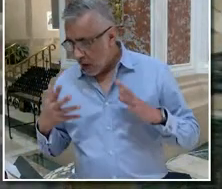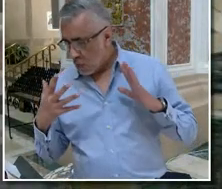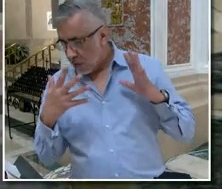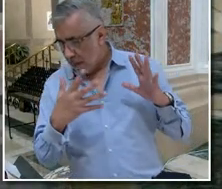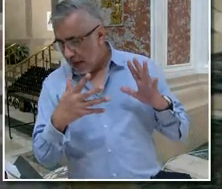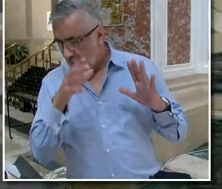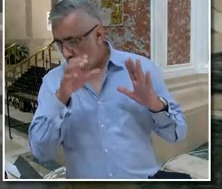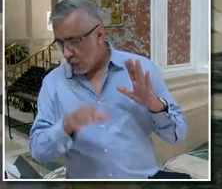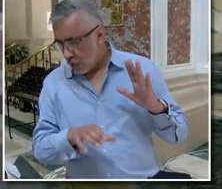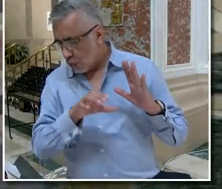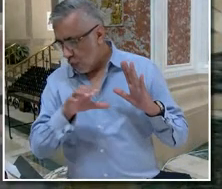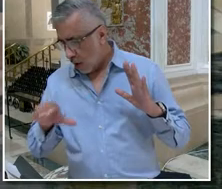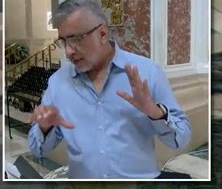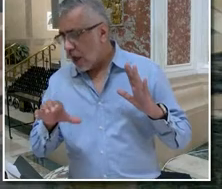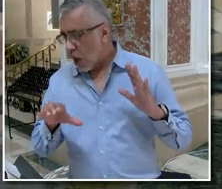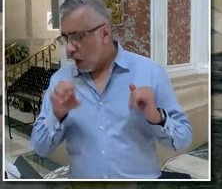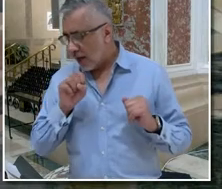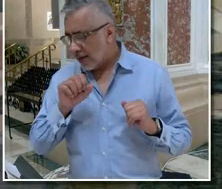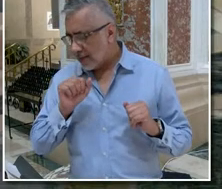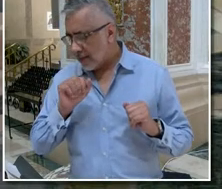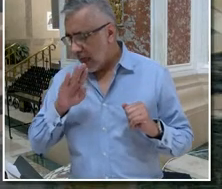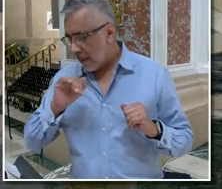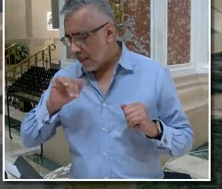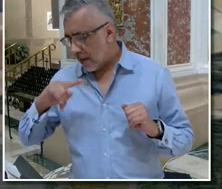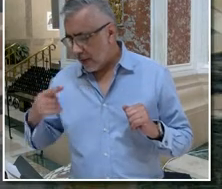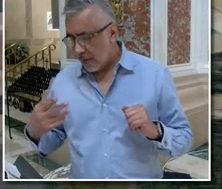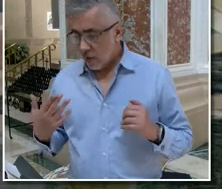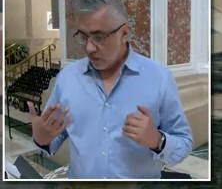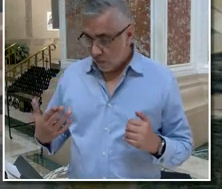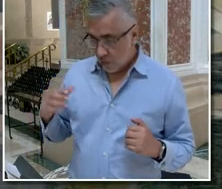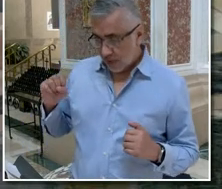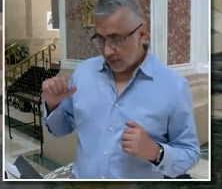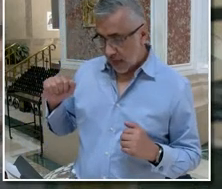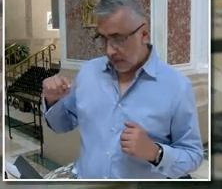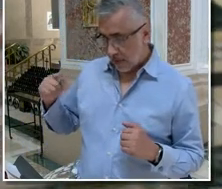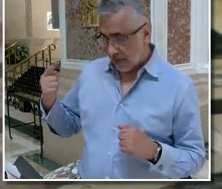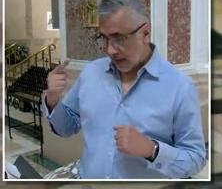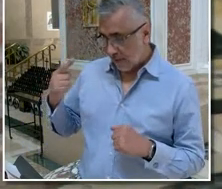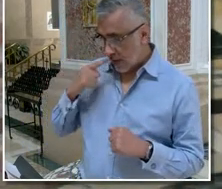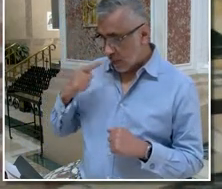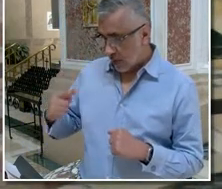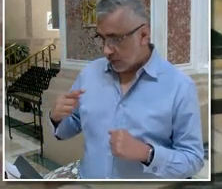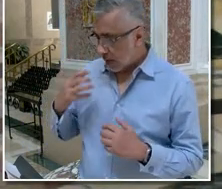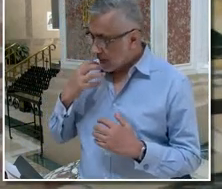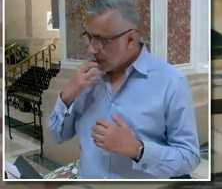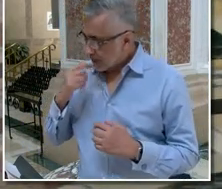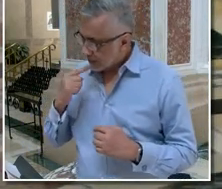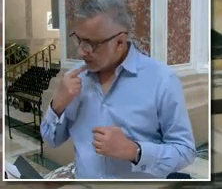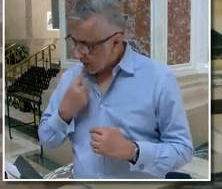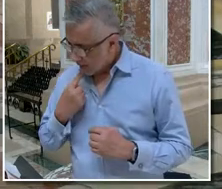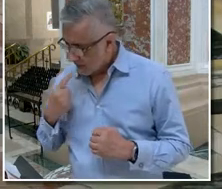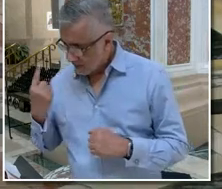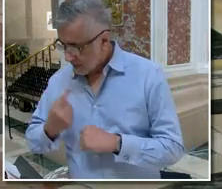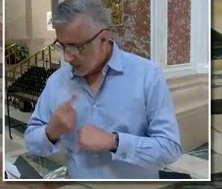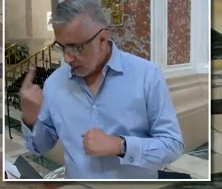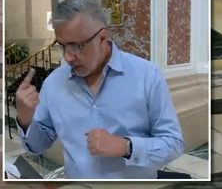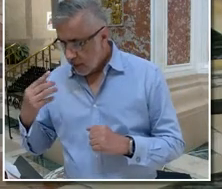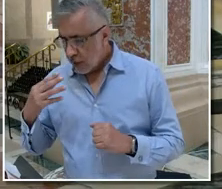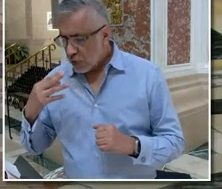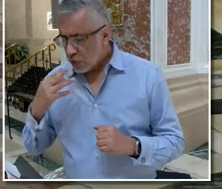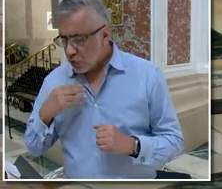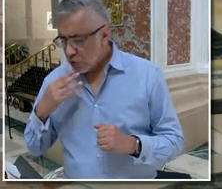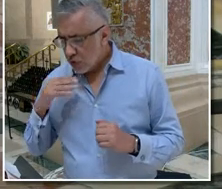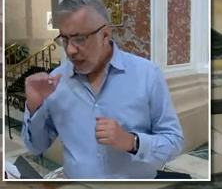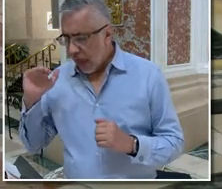the cross on the Sabbath, for the Sabbath day of that week was a solemn one, the Jews